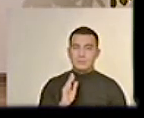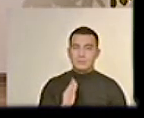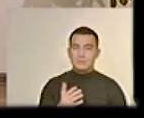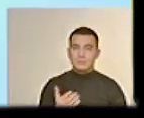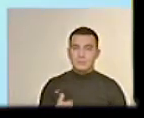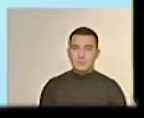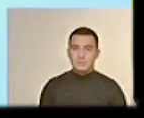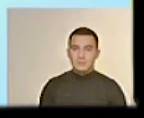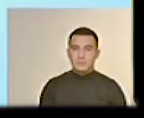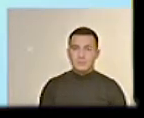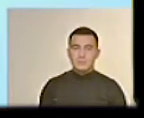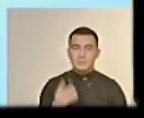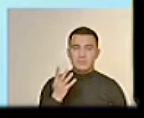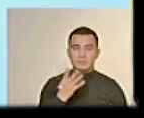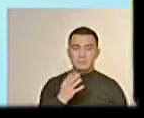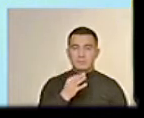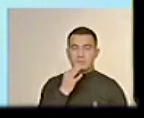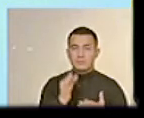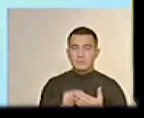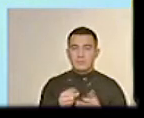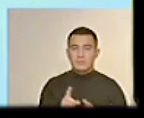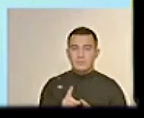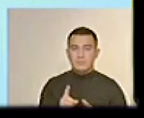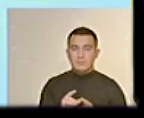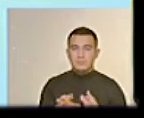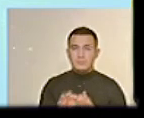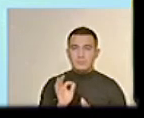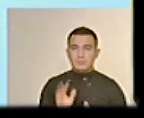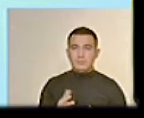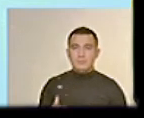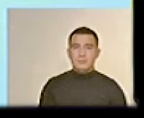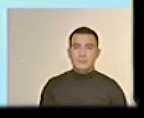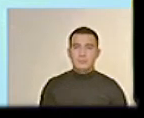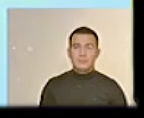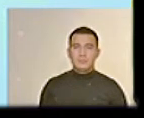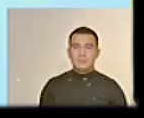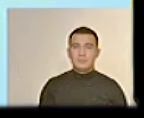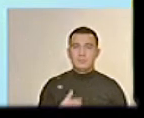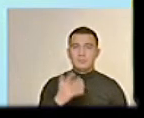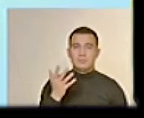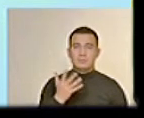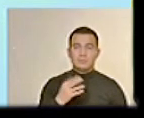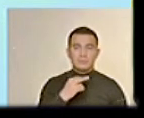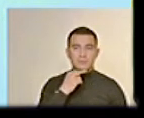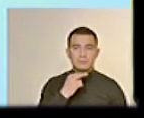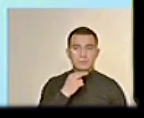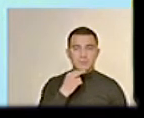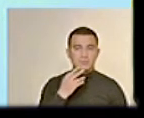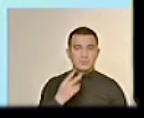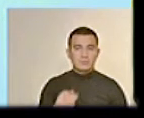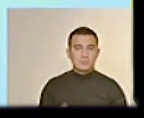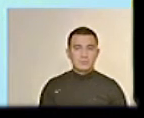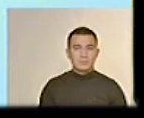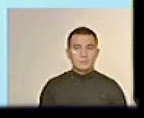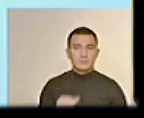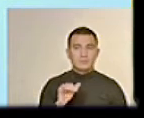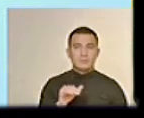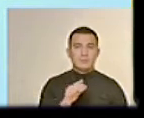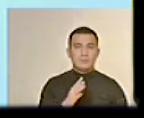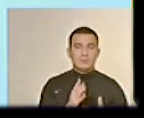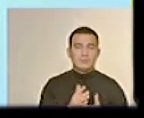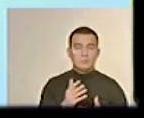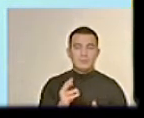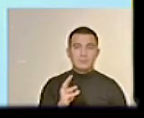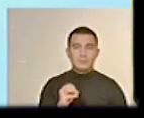Demak, 4-chi javobni ham belgilab olaman. 5-chi variantga ahamiyat bering. Bu yerda metan gazi.